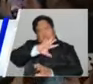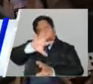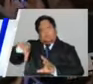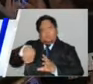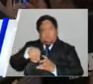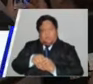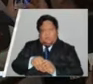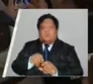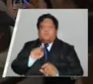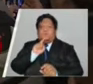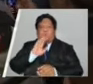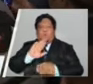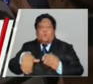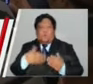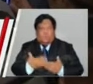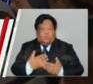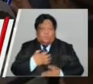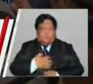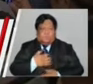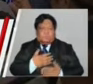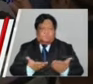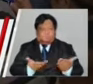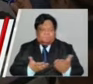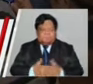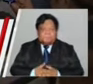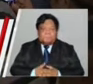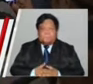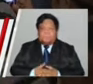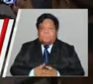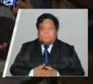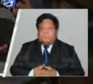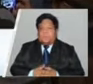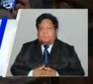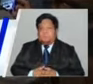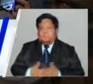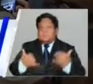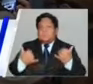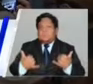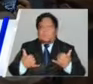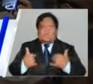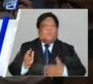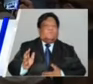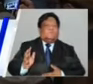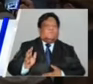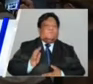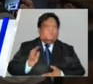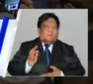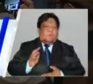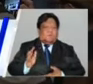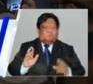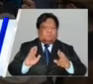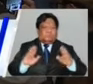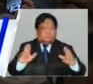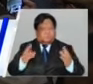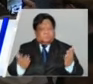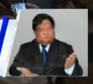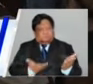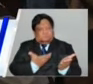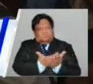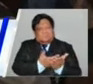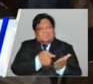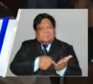nang inihahain ngayon dito sa Kamara ang pangalawang impeachment complaint taban kay Vice President Sara Duterte. 75